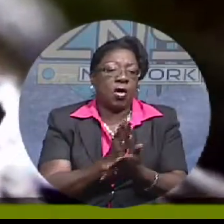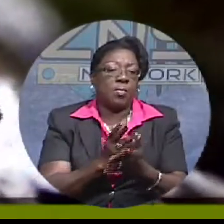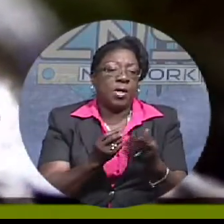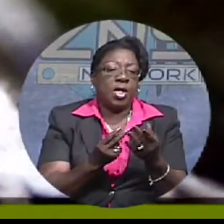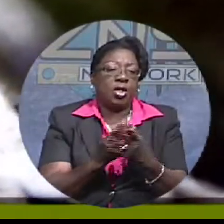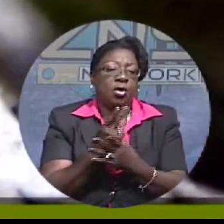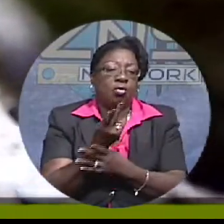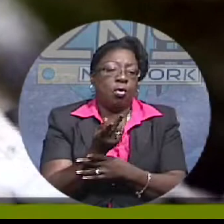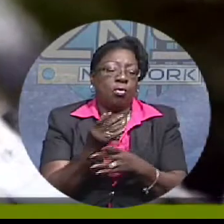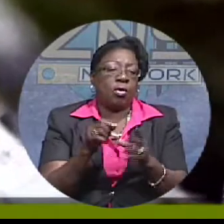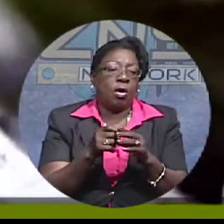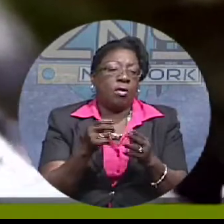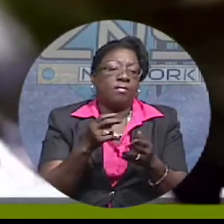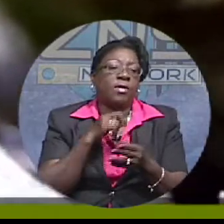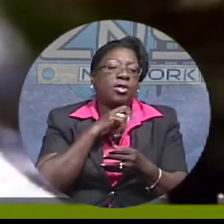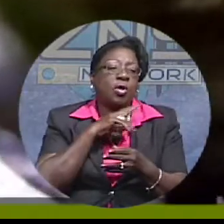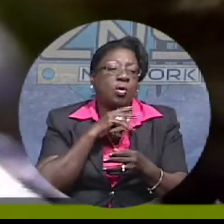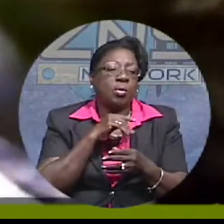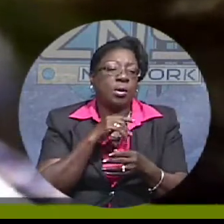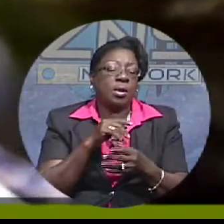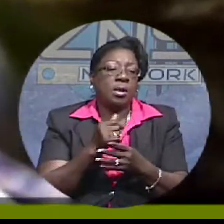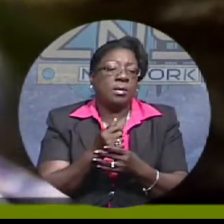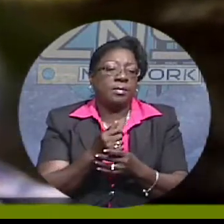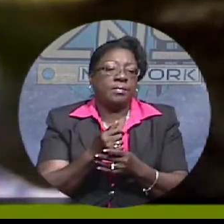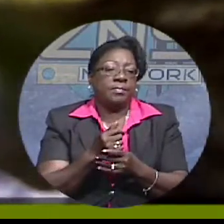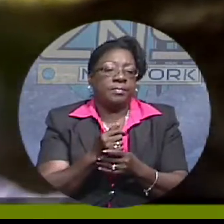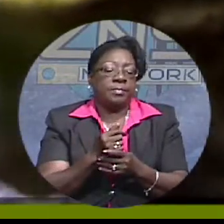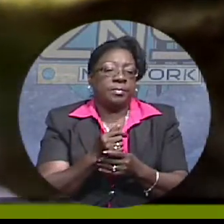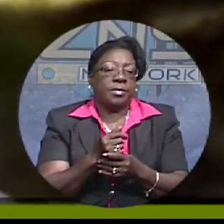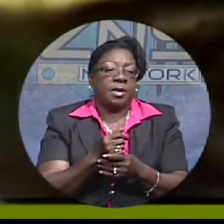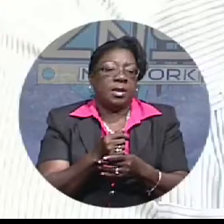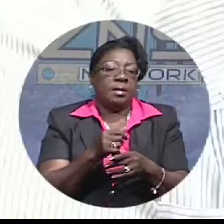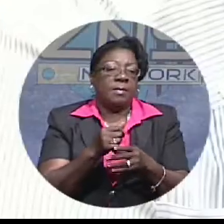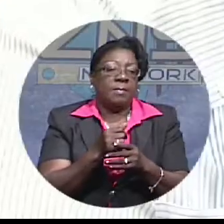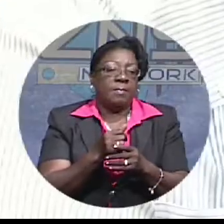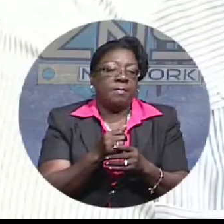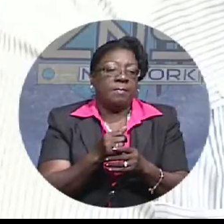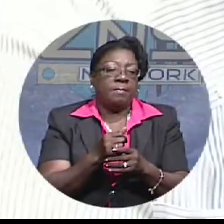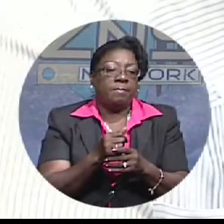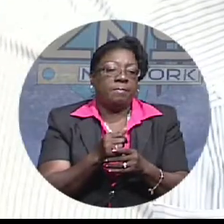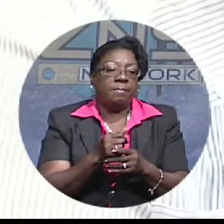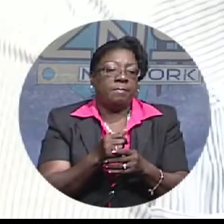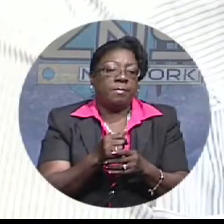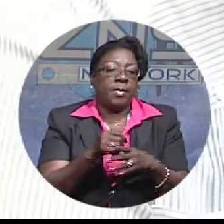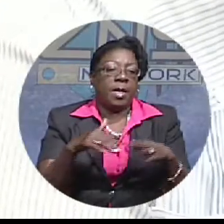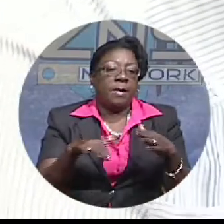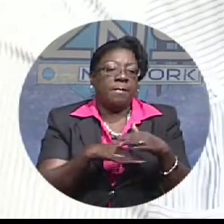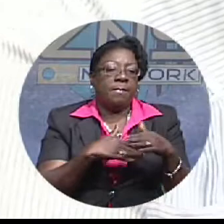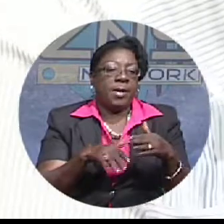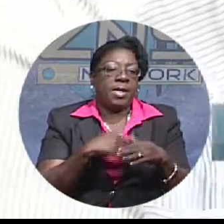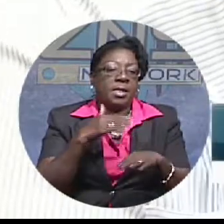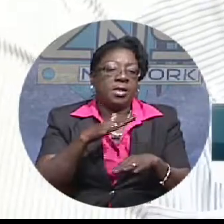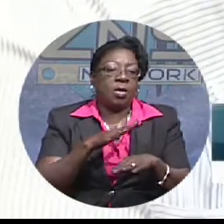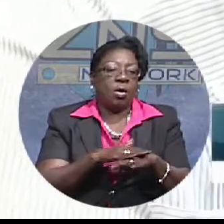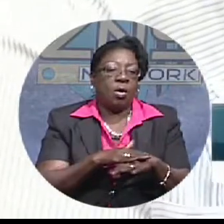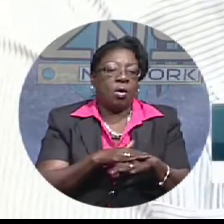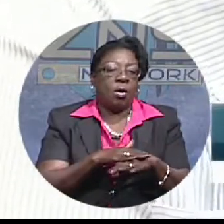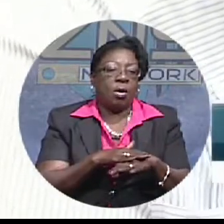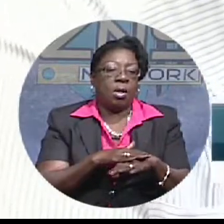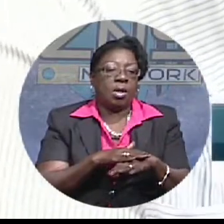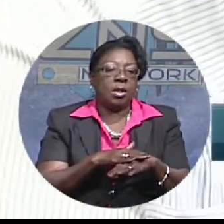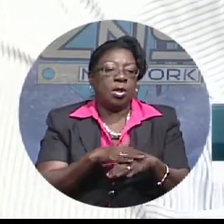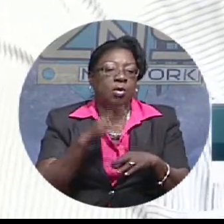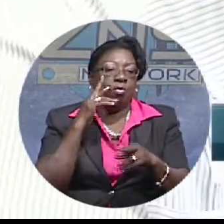September 2nd suggests that the cane toad is confined to the Lightfoot Key area. Based solely on